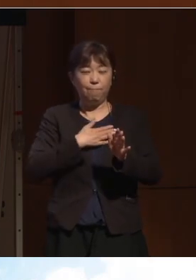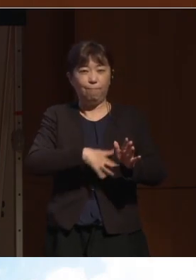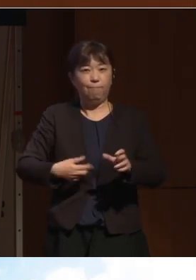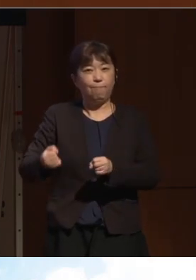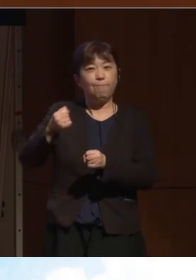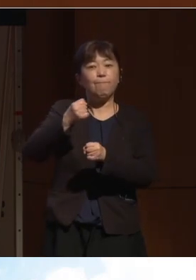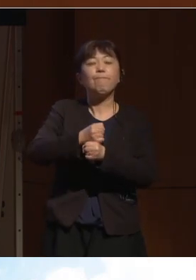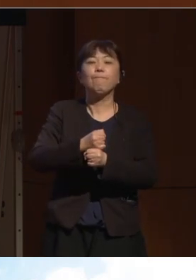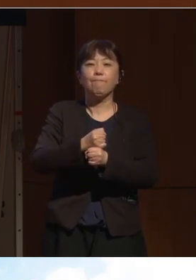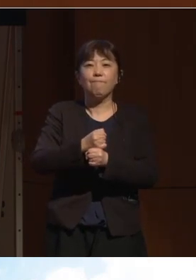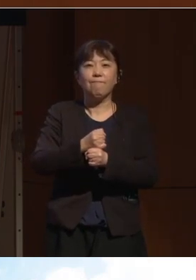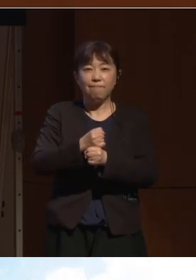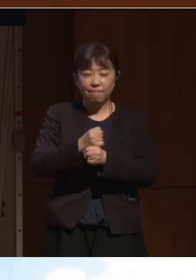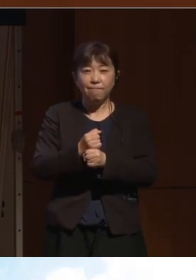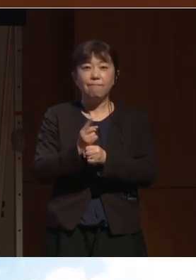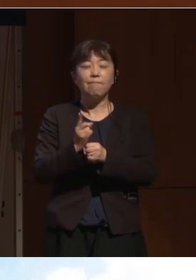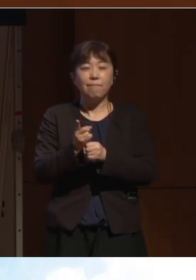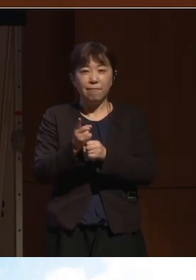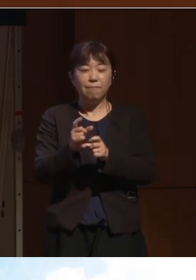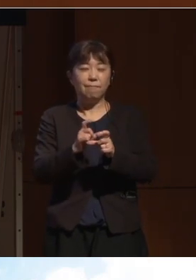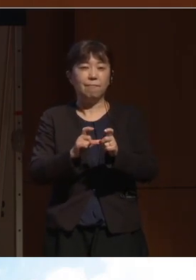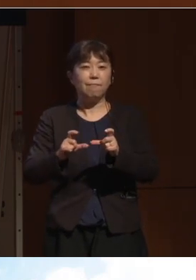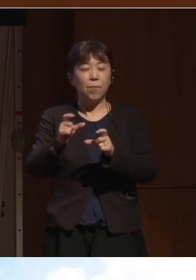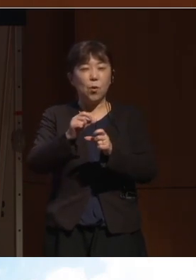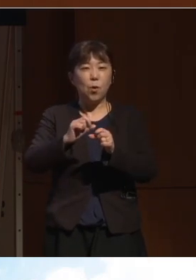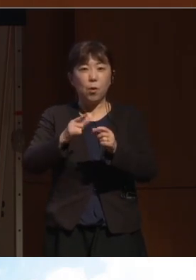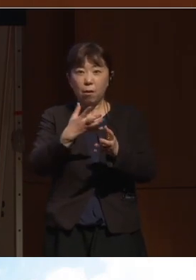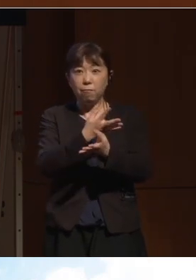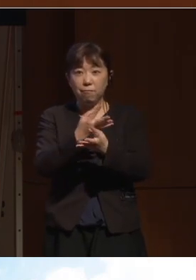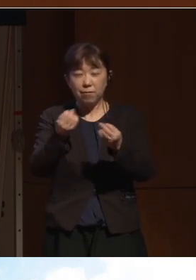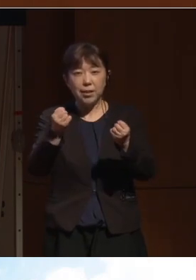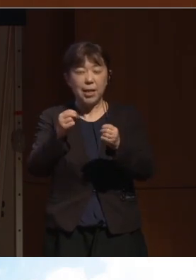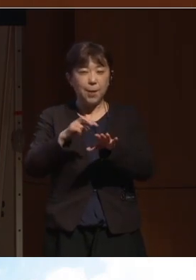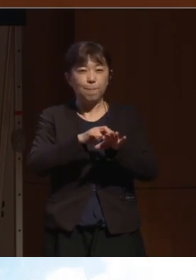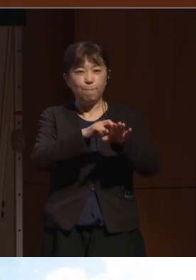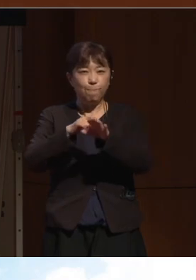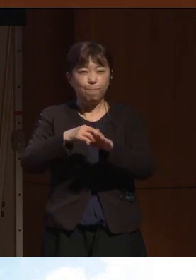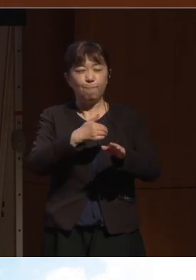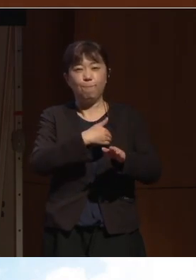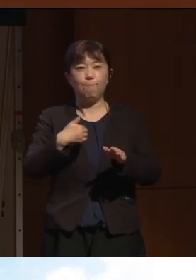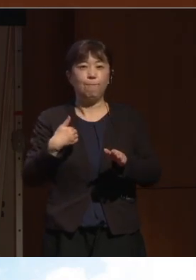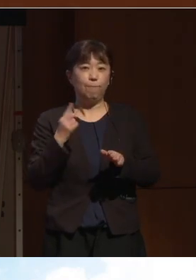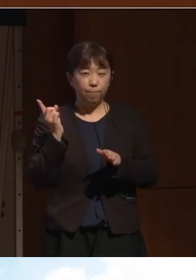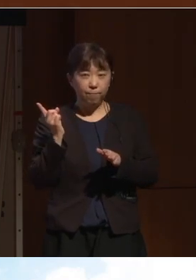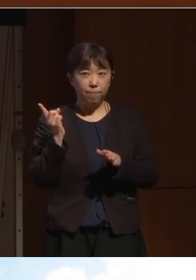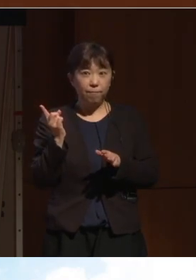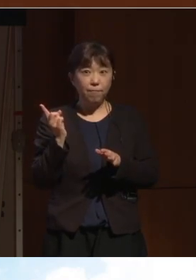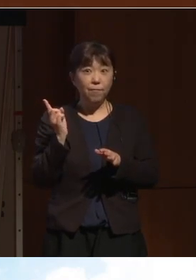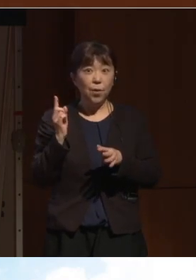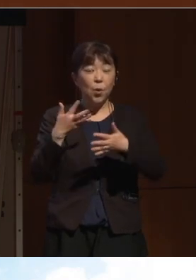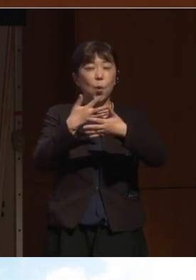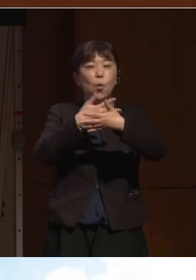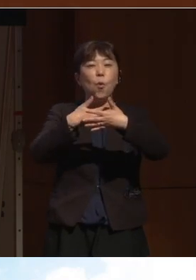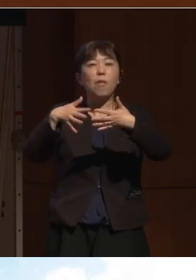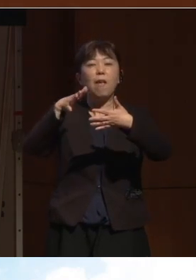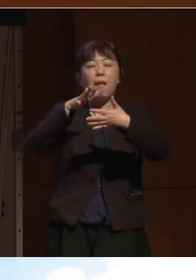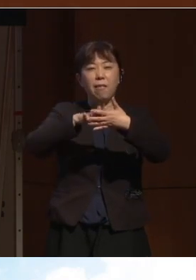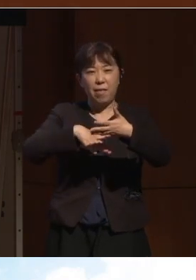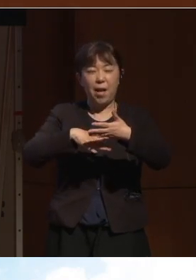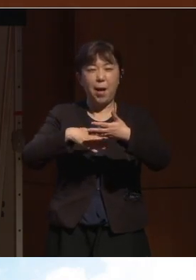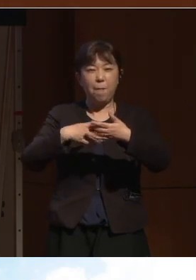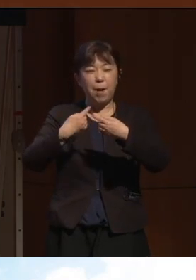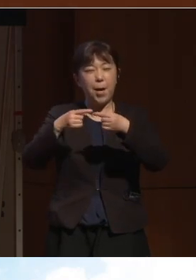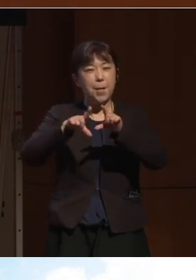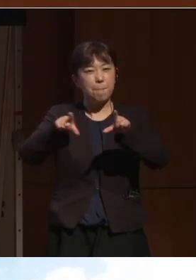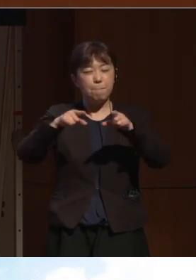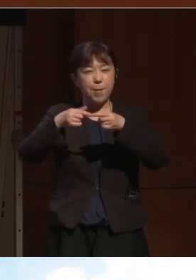the Paxlovid arm. This is still to be published. I'm getting tight for time, so I will briefly move on to REMAP-CAP, which you may be more familiar